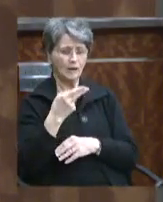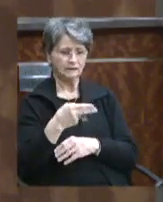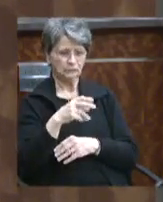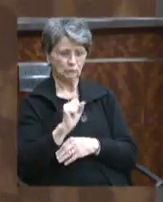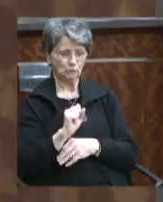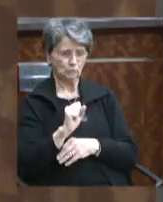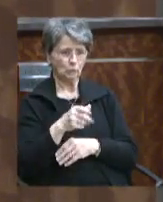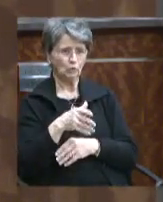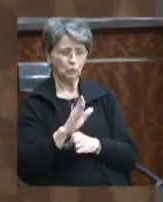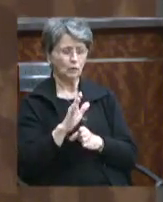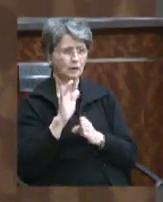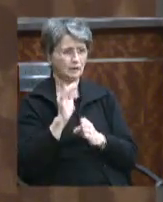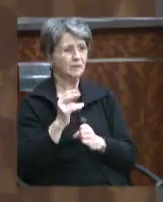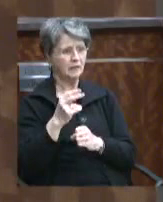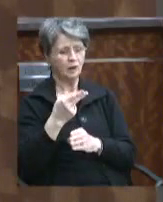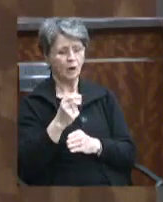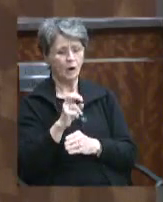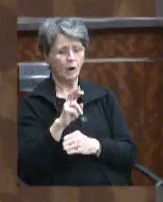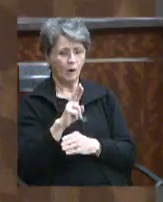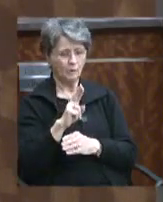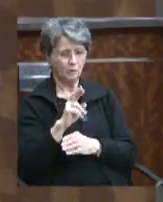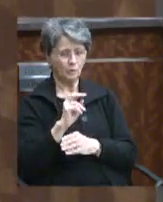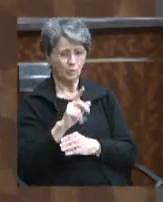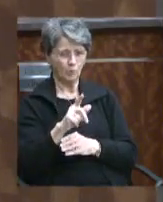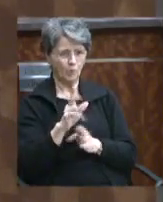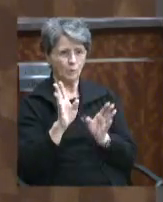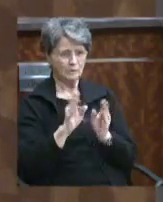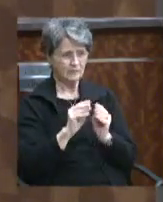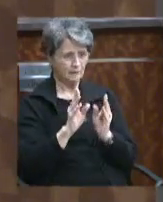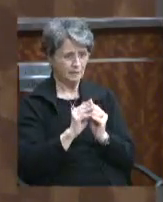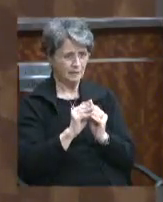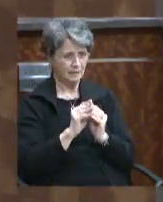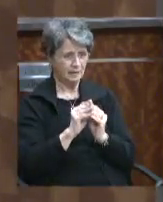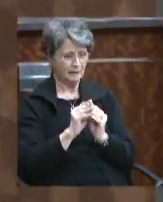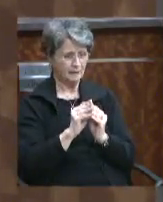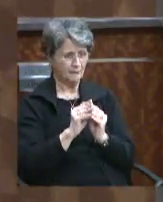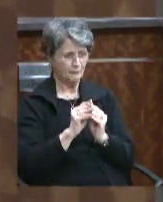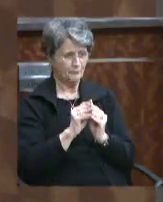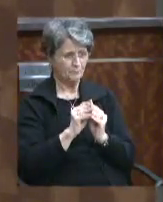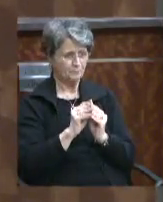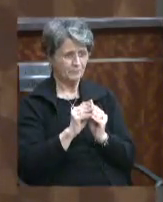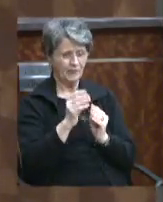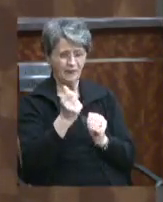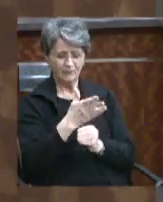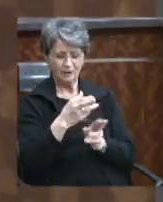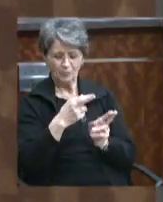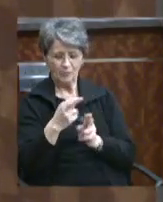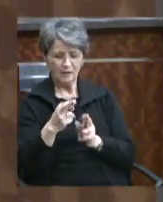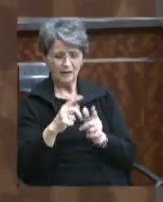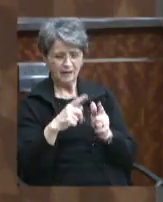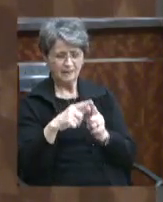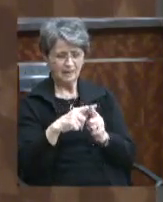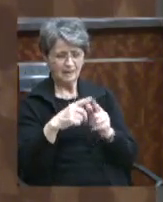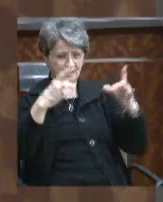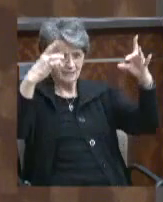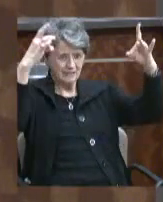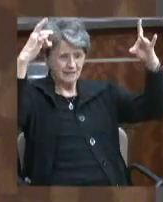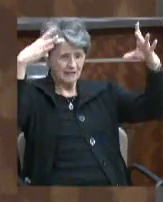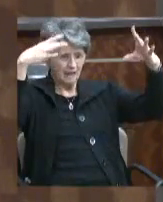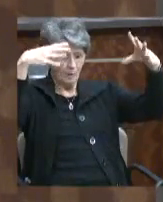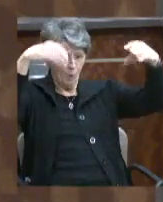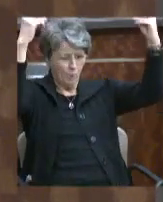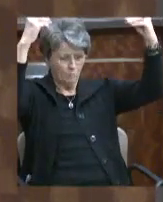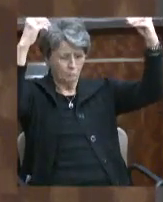honor roll assembly. It was all prepared, speech written, and then the lights went out. They had a